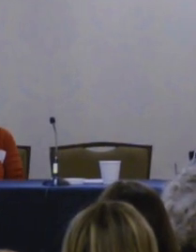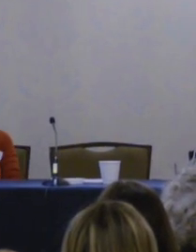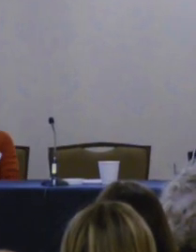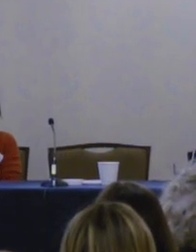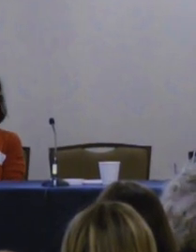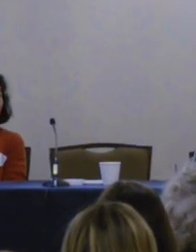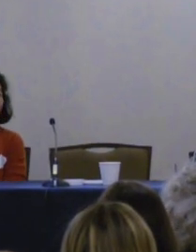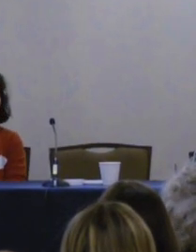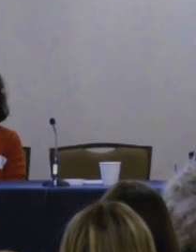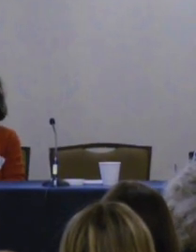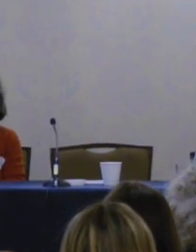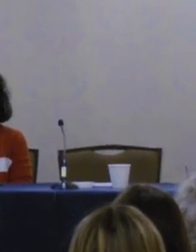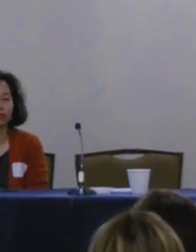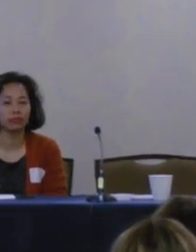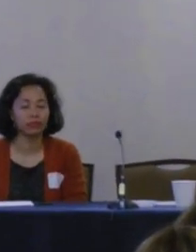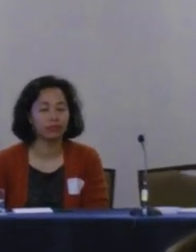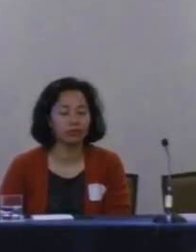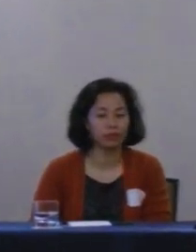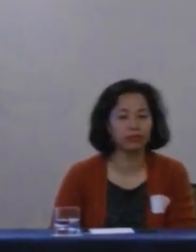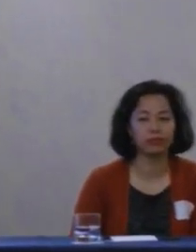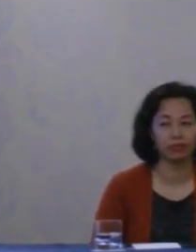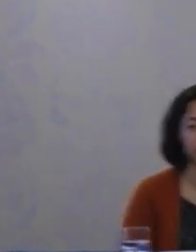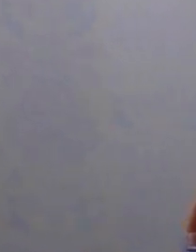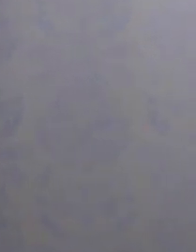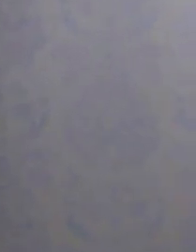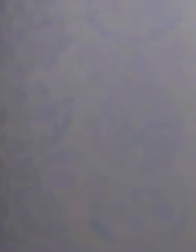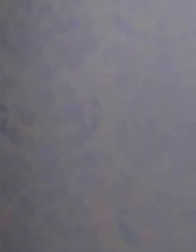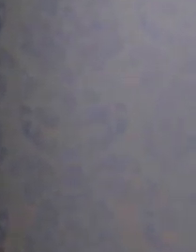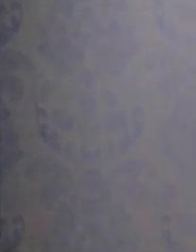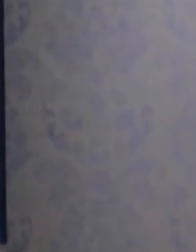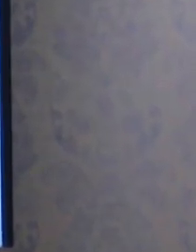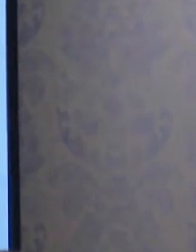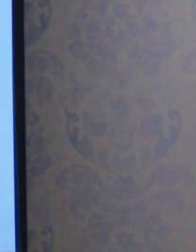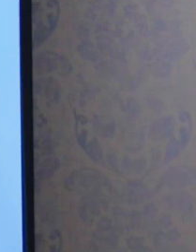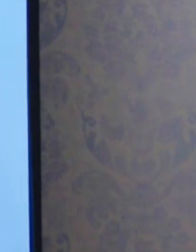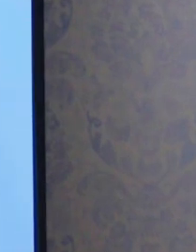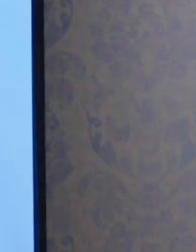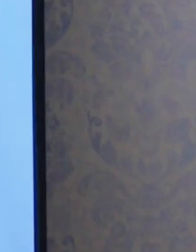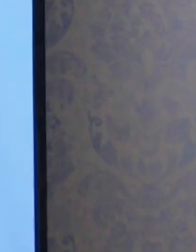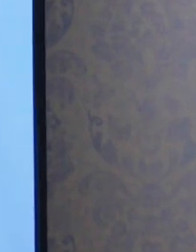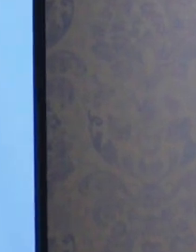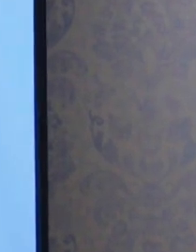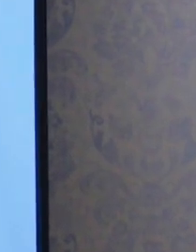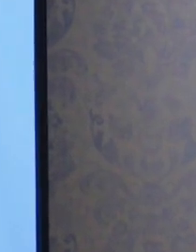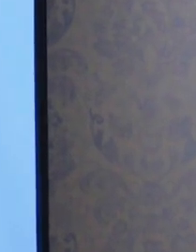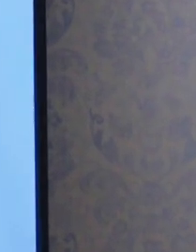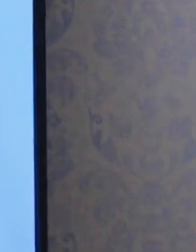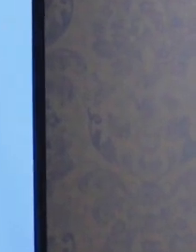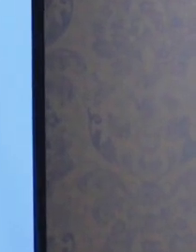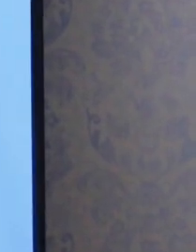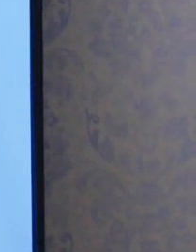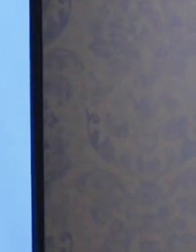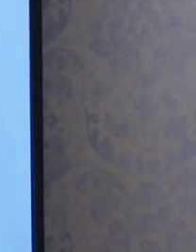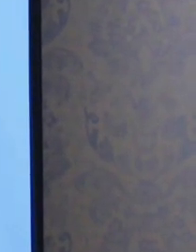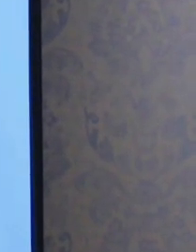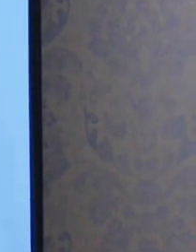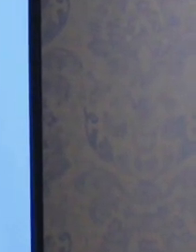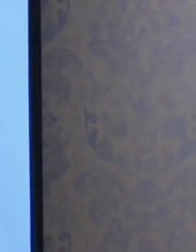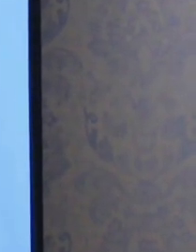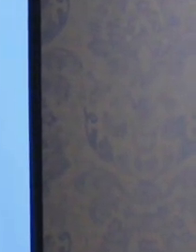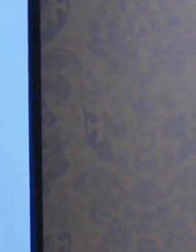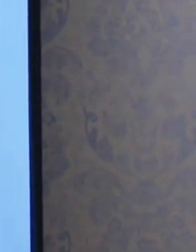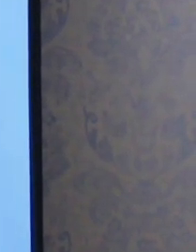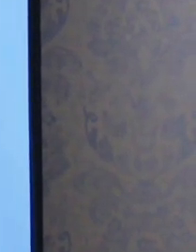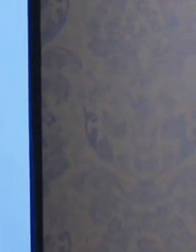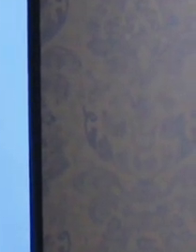very practical hands-on guide with checklists and some tools, and also a large number of case studies from all of the partners